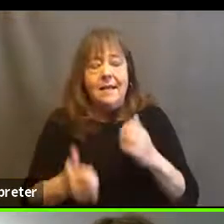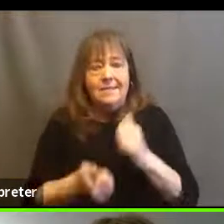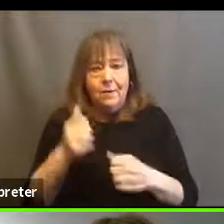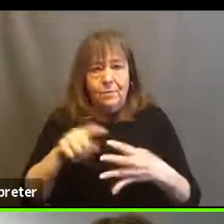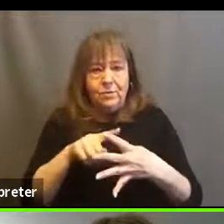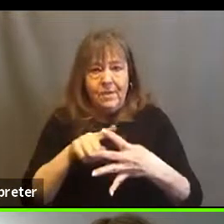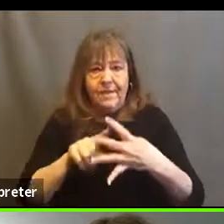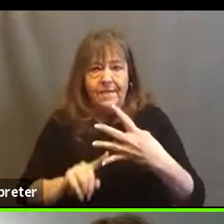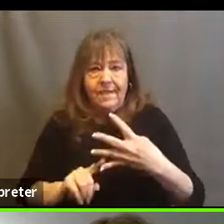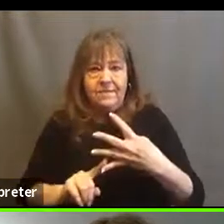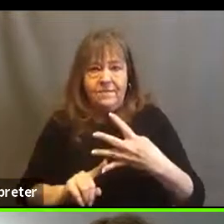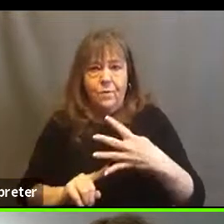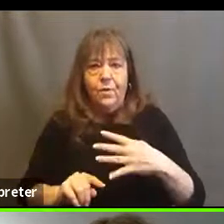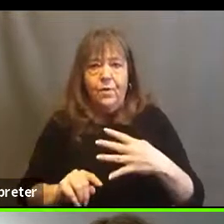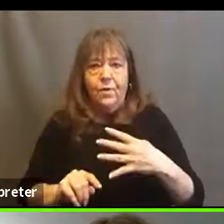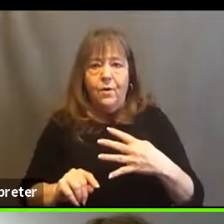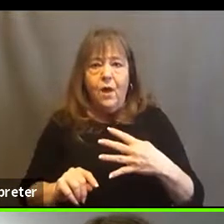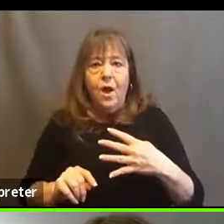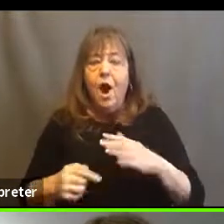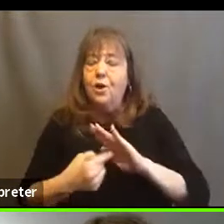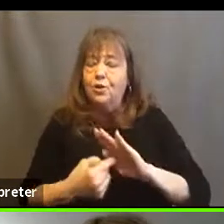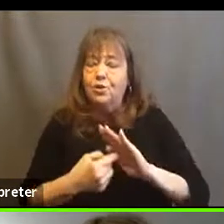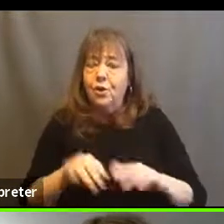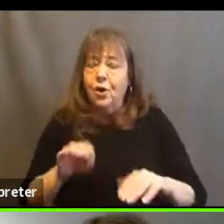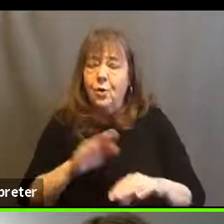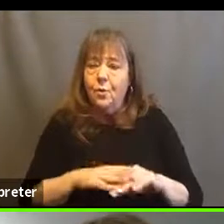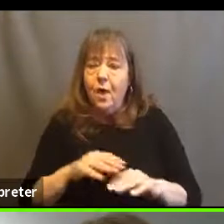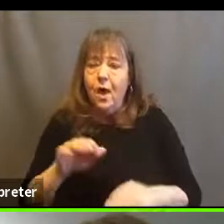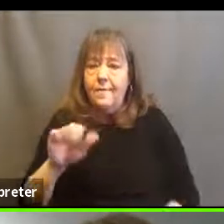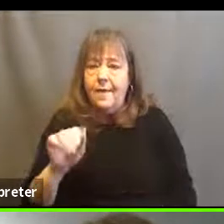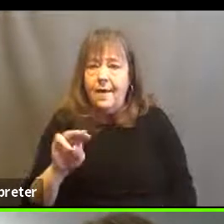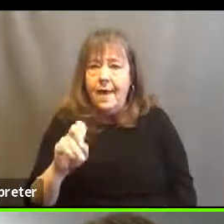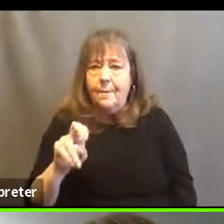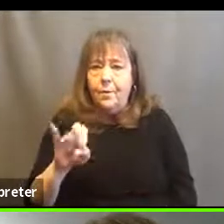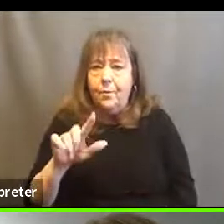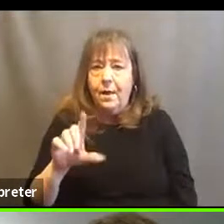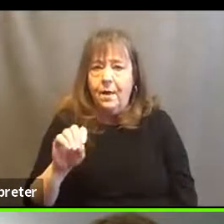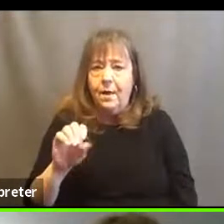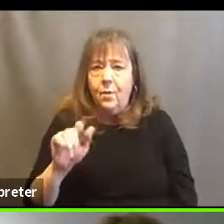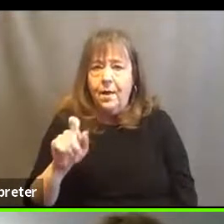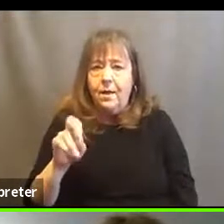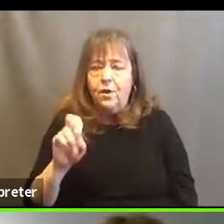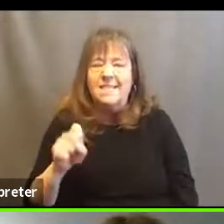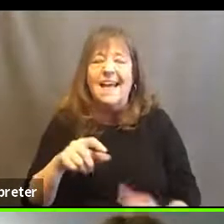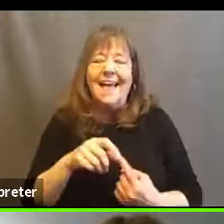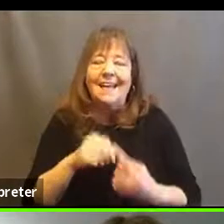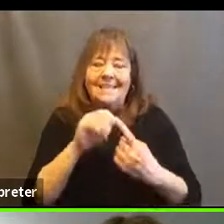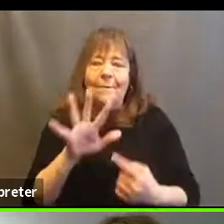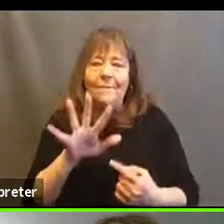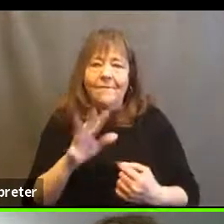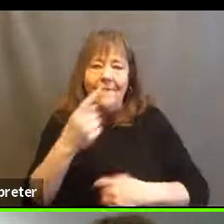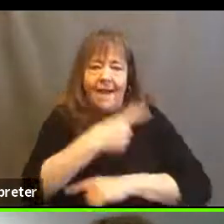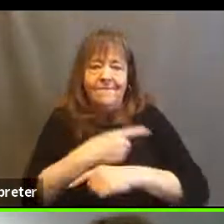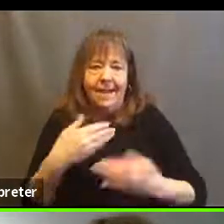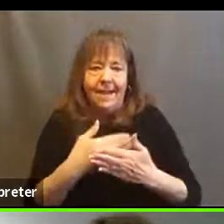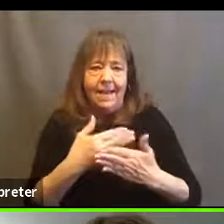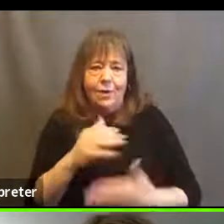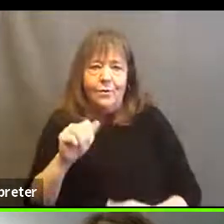indicators are on the Amarillo Alerts dashboard, all except the 5-day new case average. And we